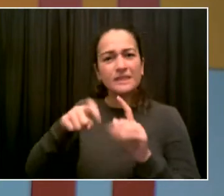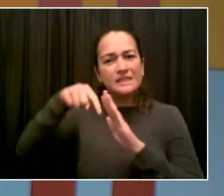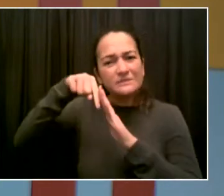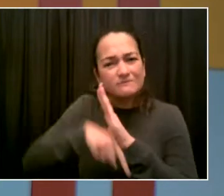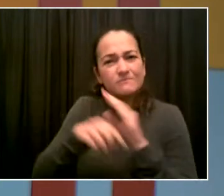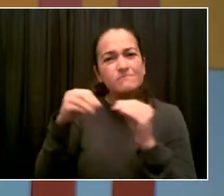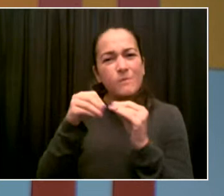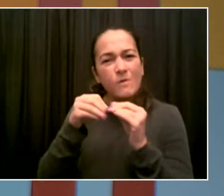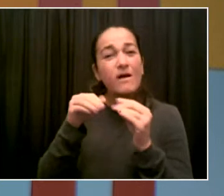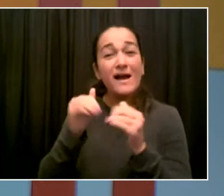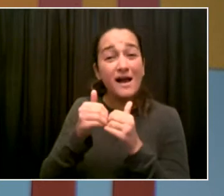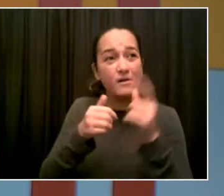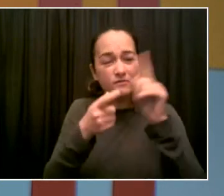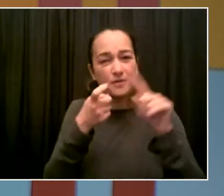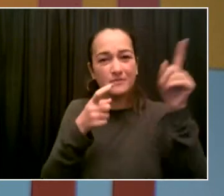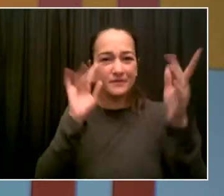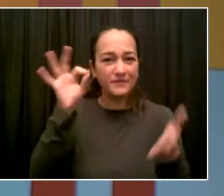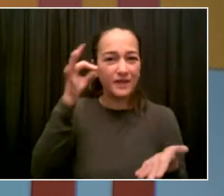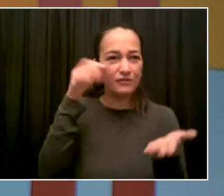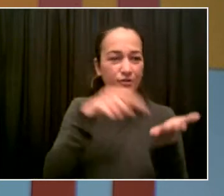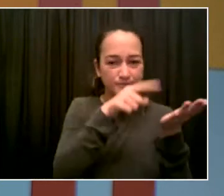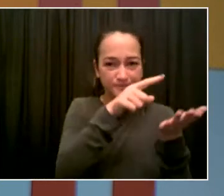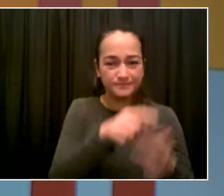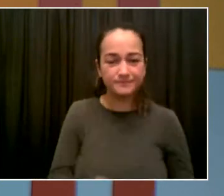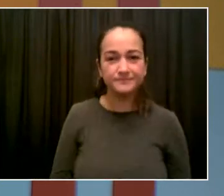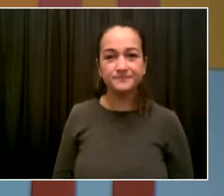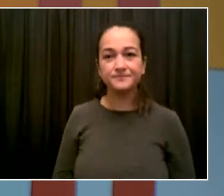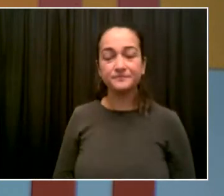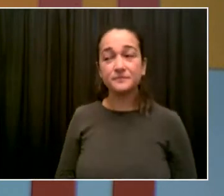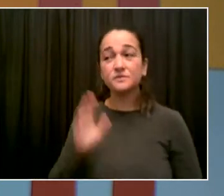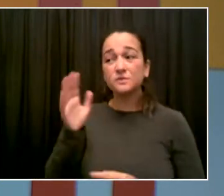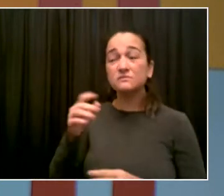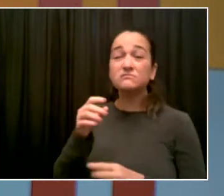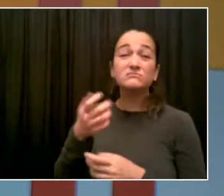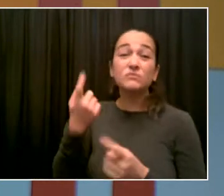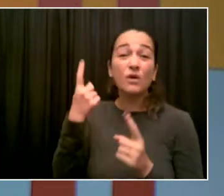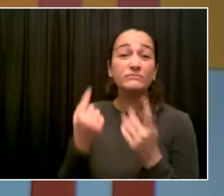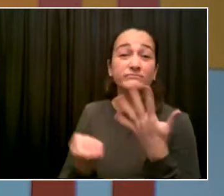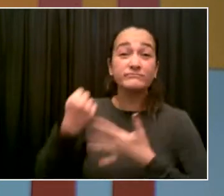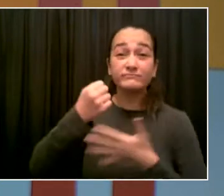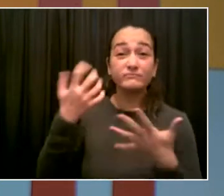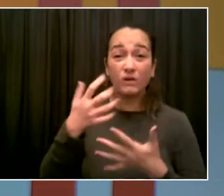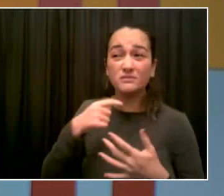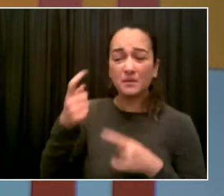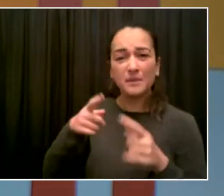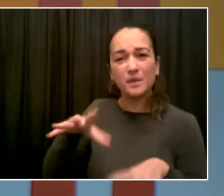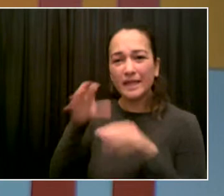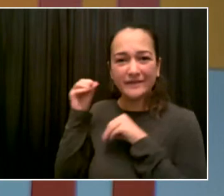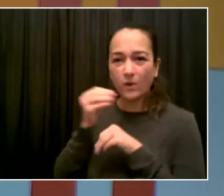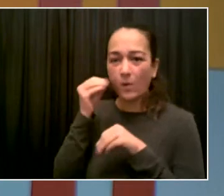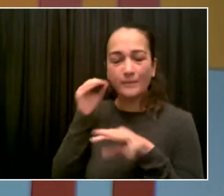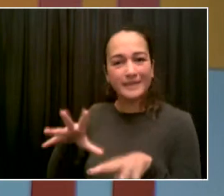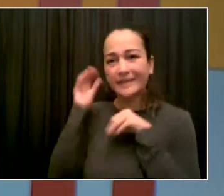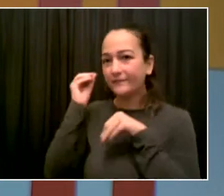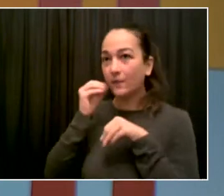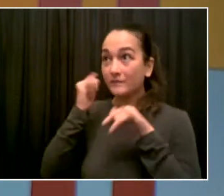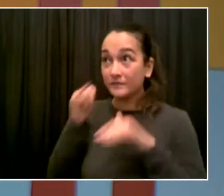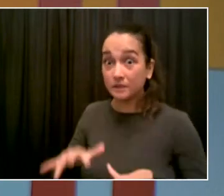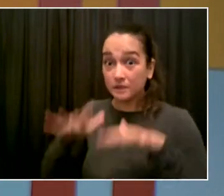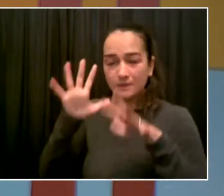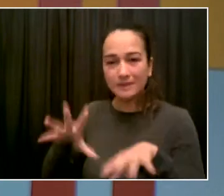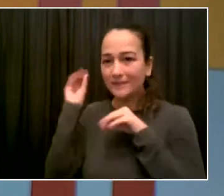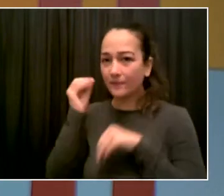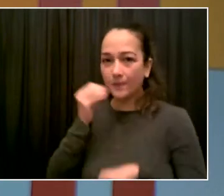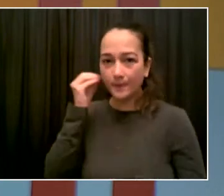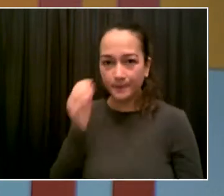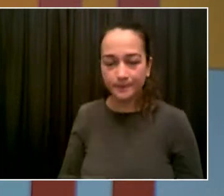Thank you. And I guess speaking of that, of the mayor's management report, I know that there were a lot of, you highlighted some of the highlights last week, but there were a lot of